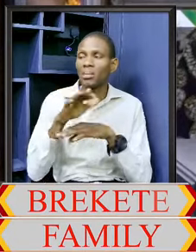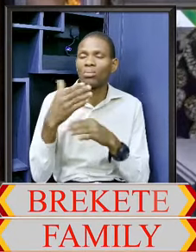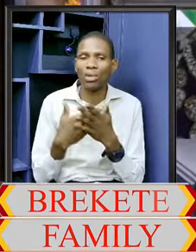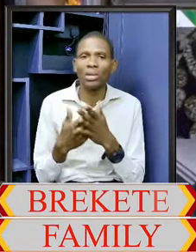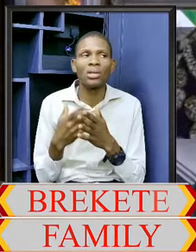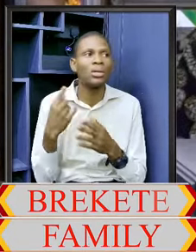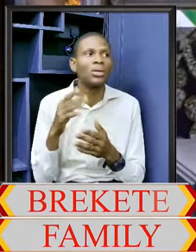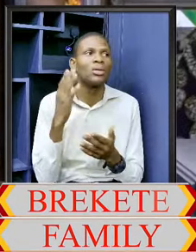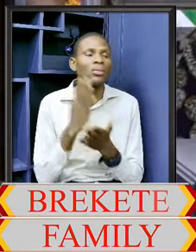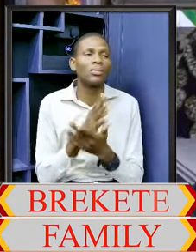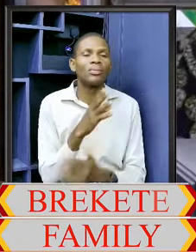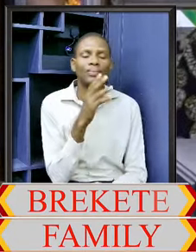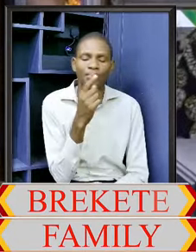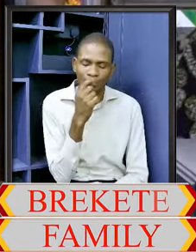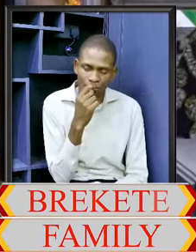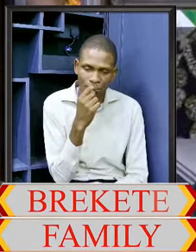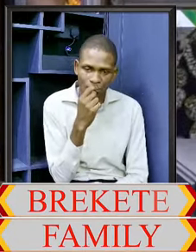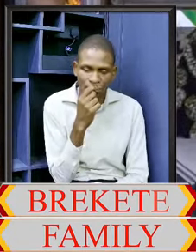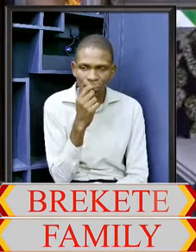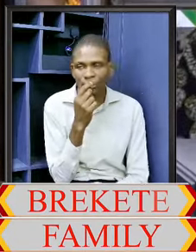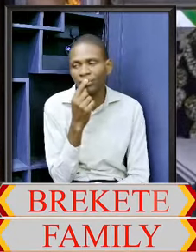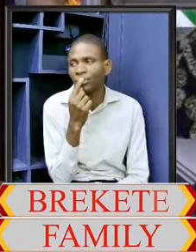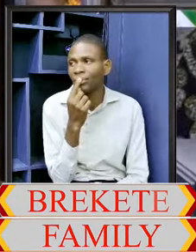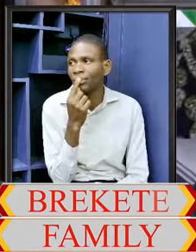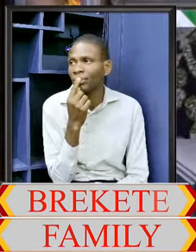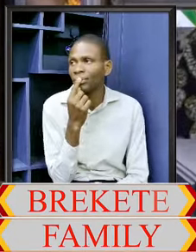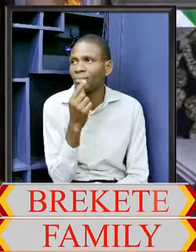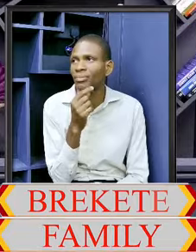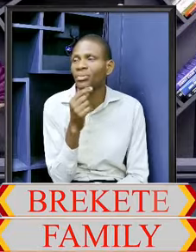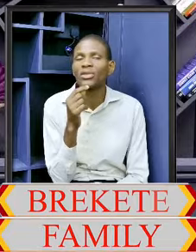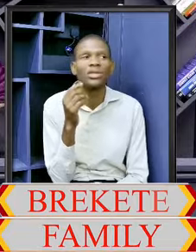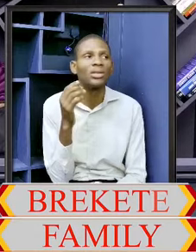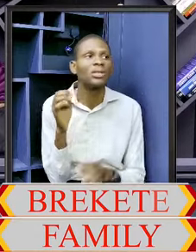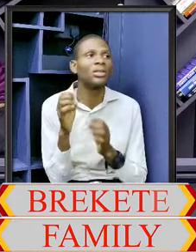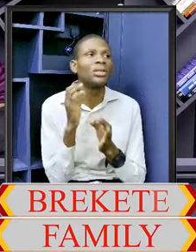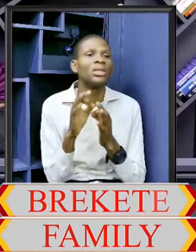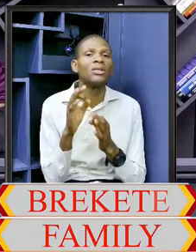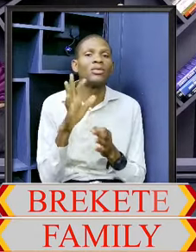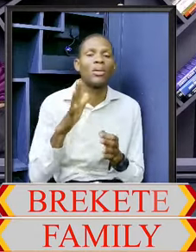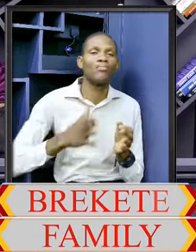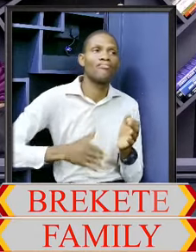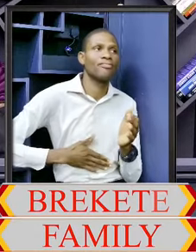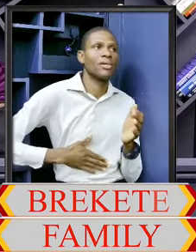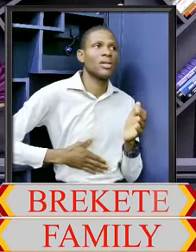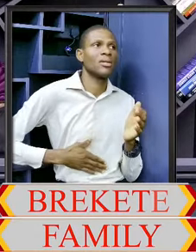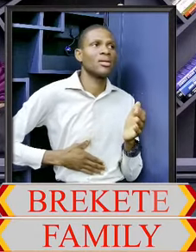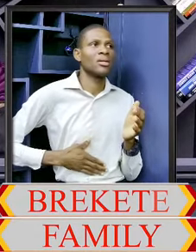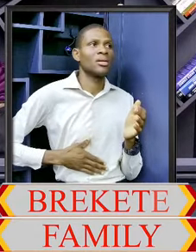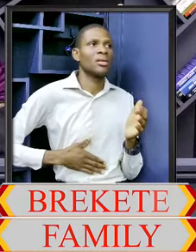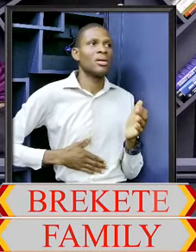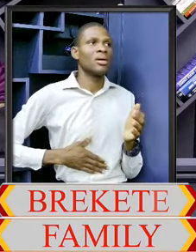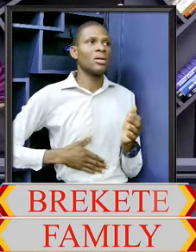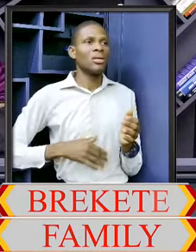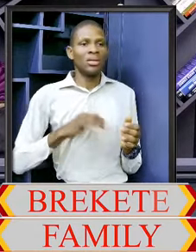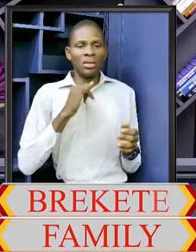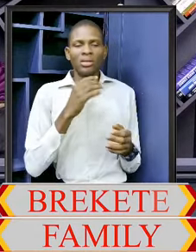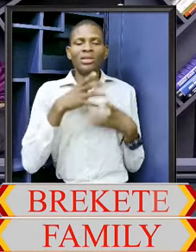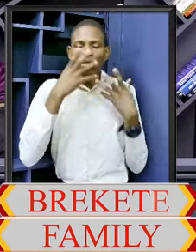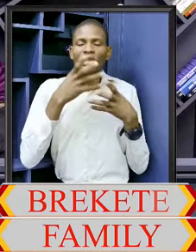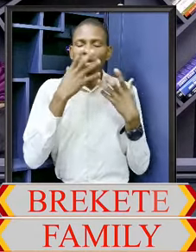stop crying. They will And I saw it being, and I saw Bele be. So, if Bele they cry, you put something